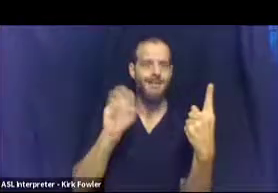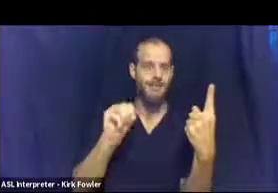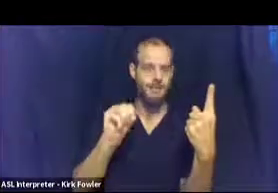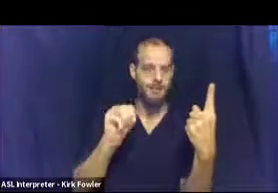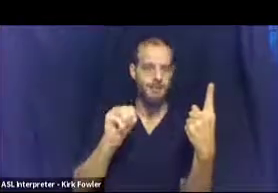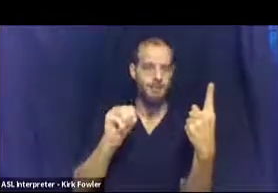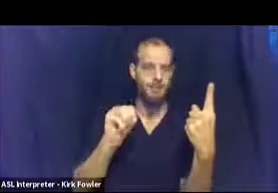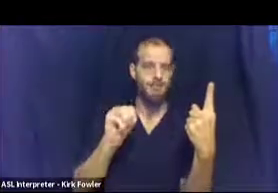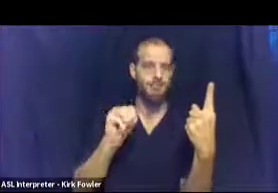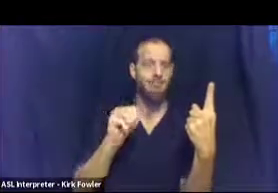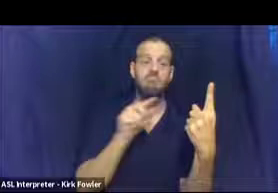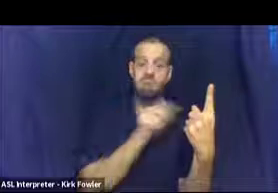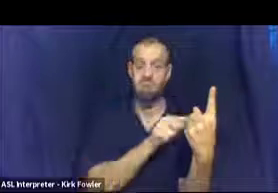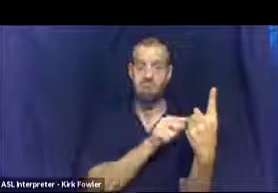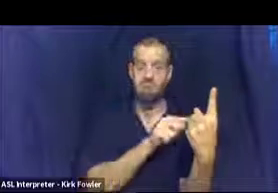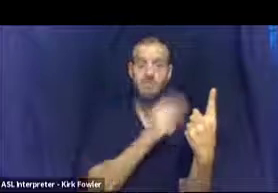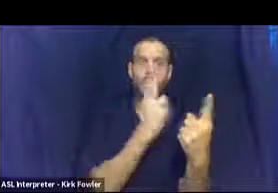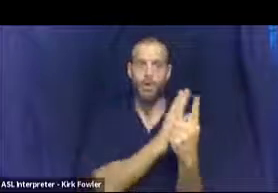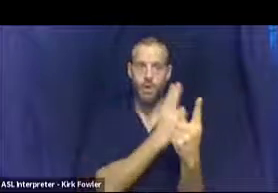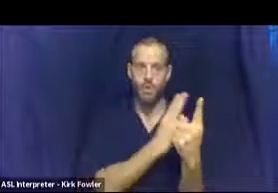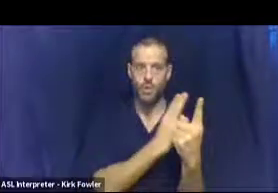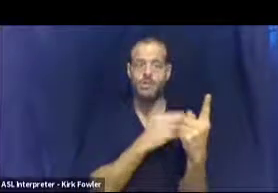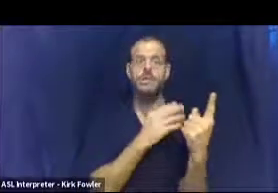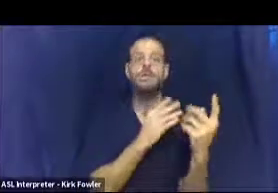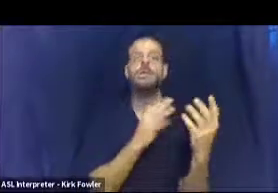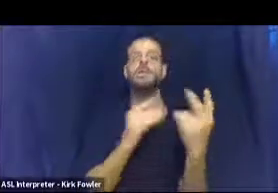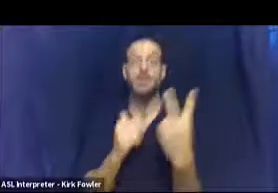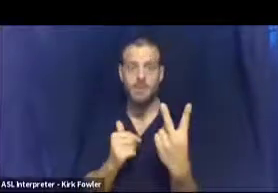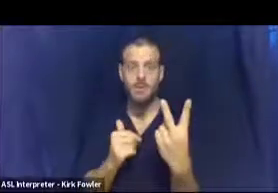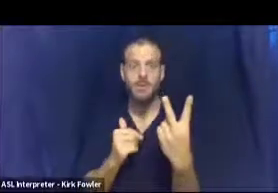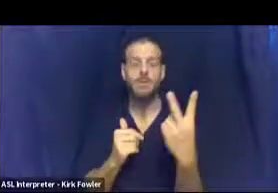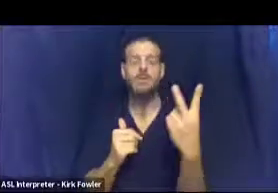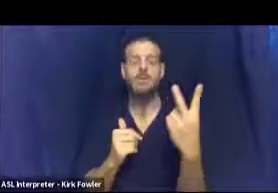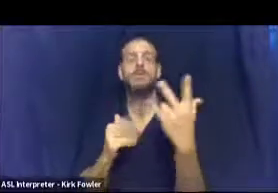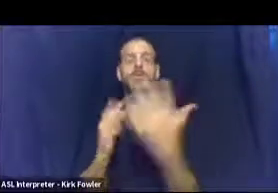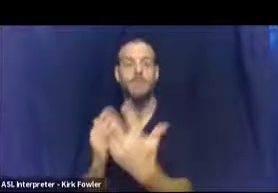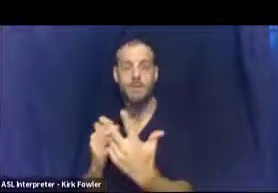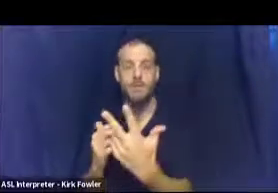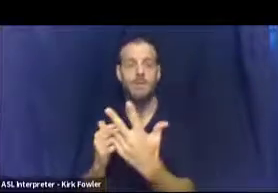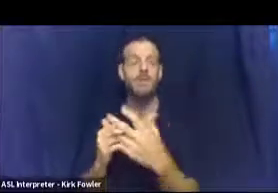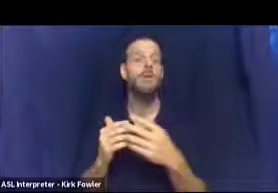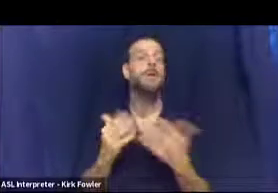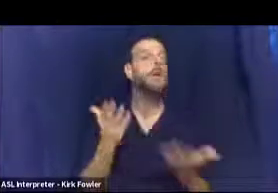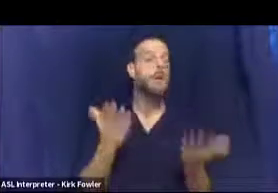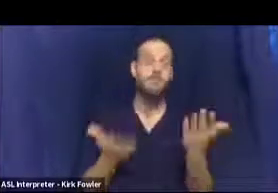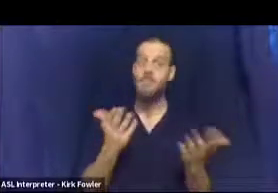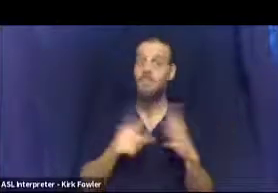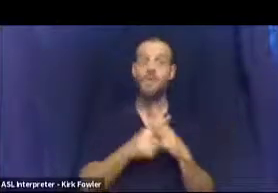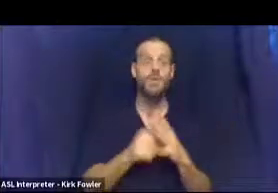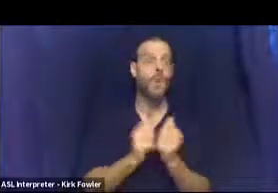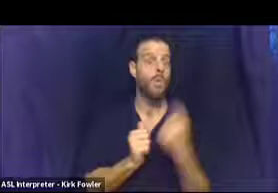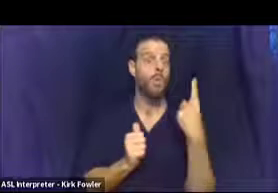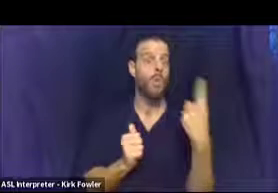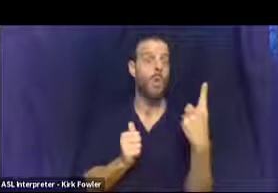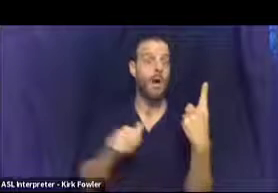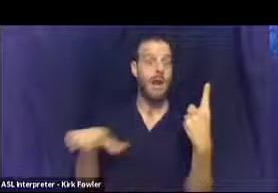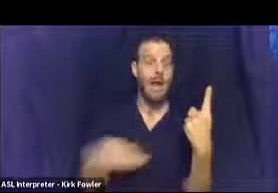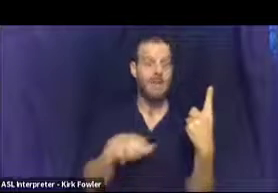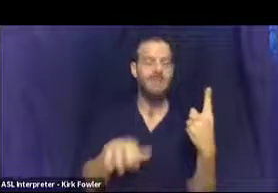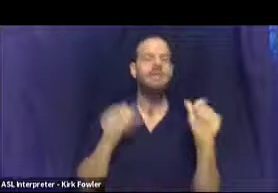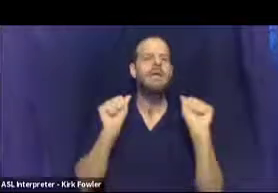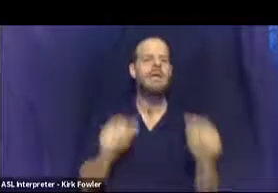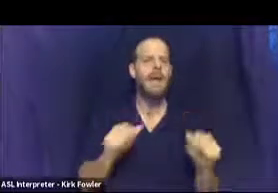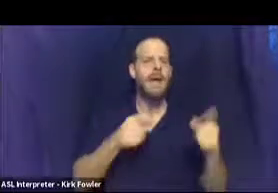do throughout the day. And if you have to set up an activity that you can do several times a day, that's OK. But then